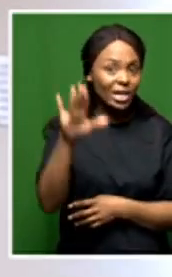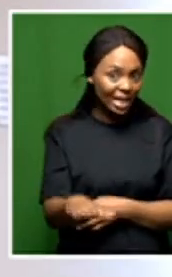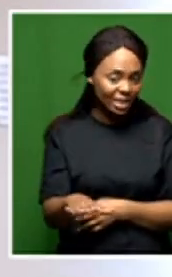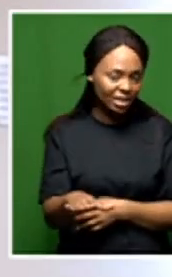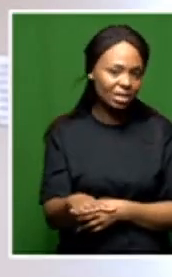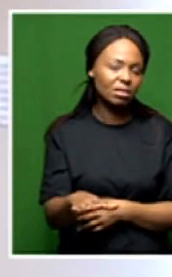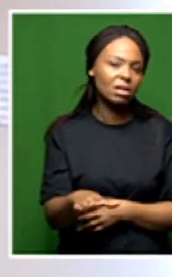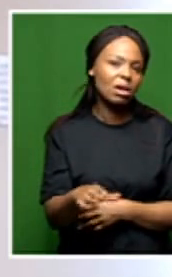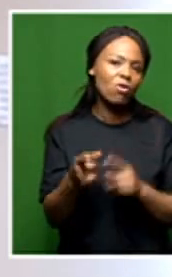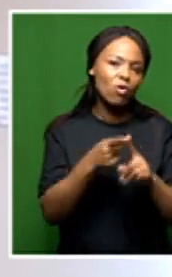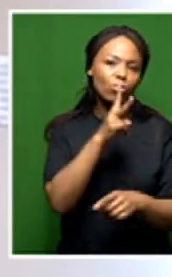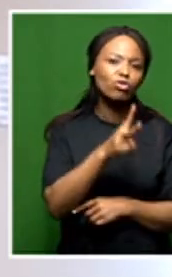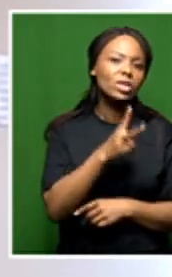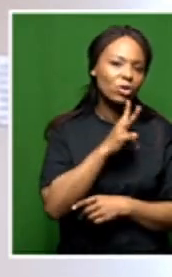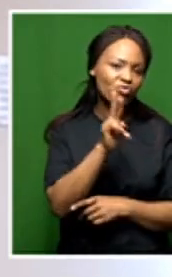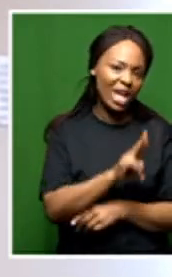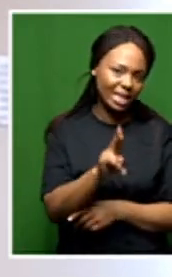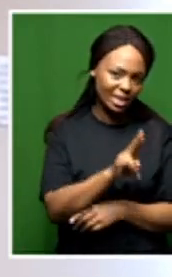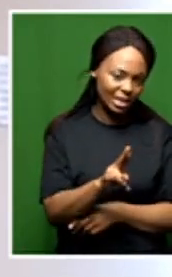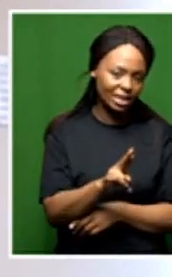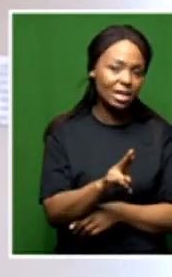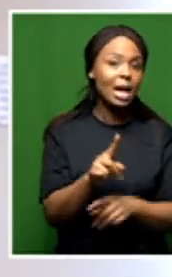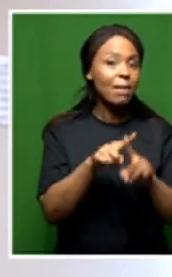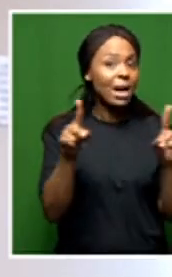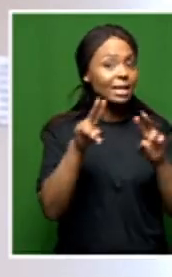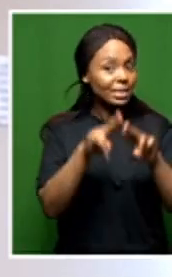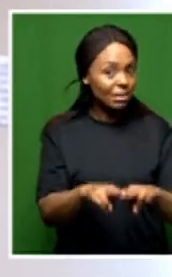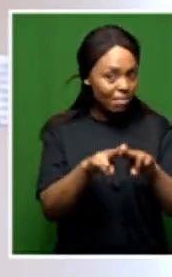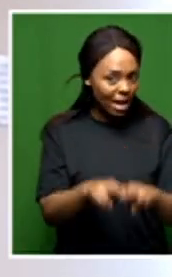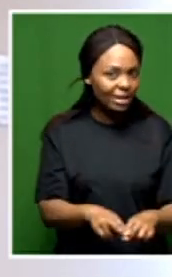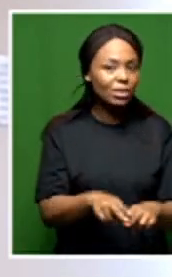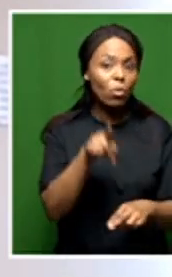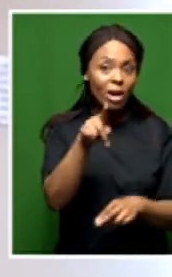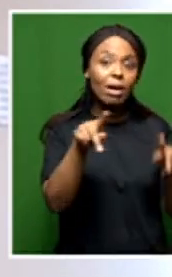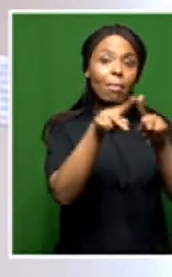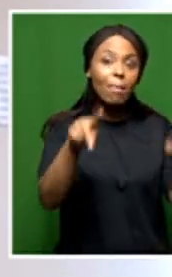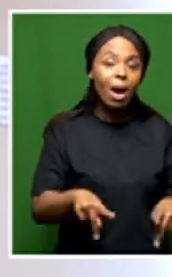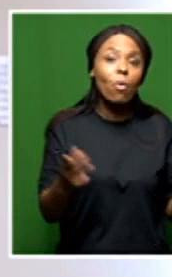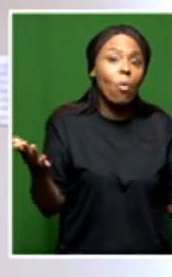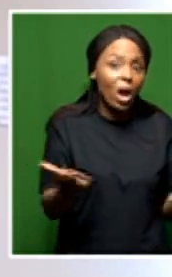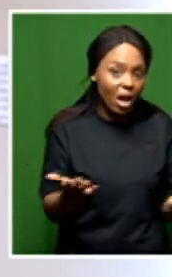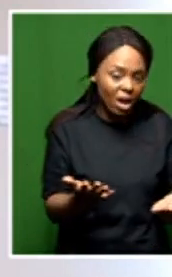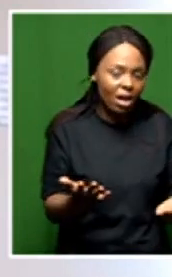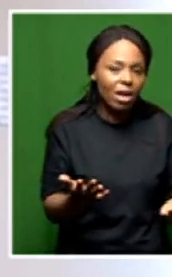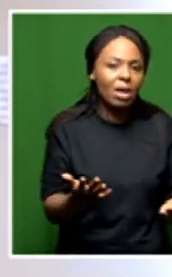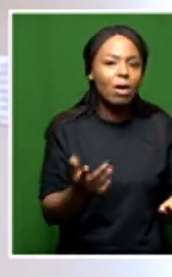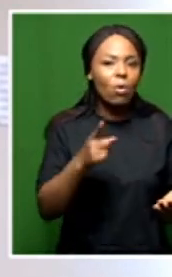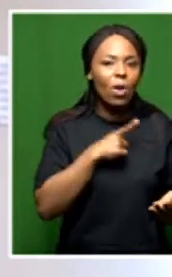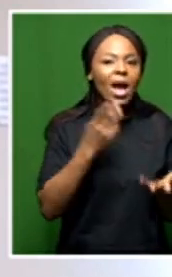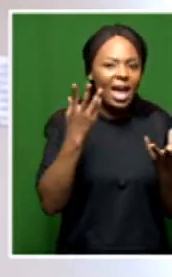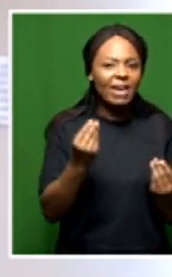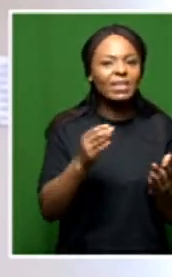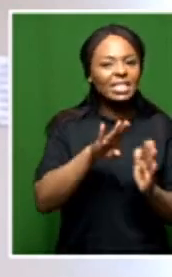cost you anything from 2,000 rand. And again, it depends from which park you are. We offer discount various